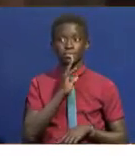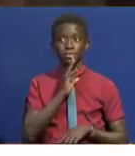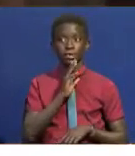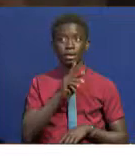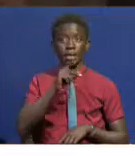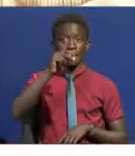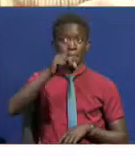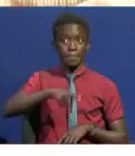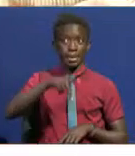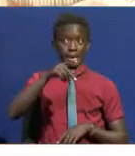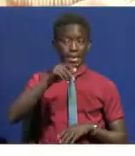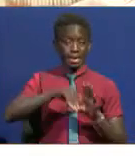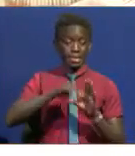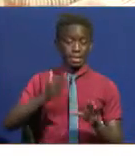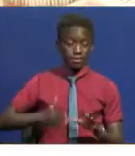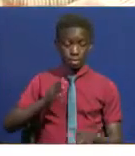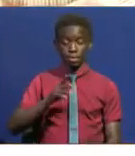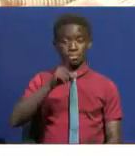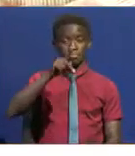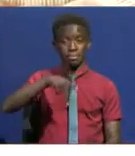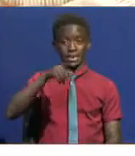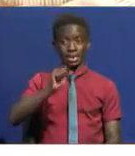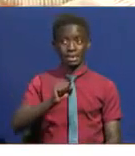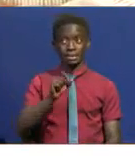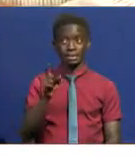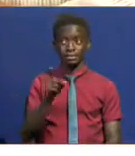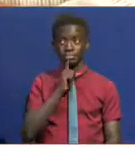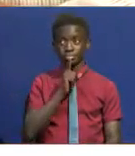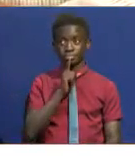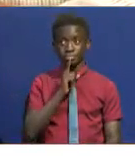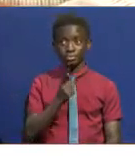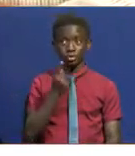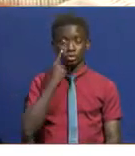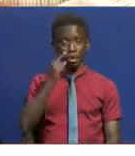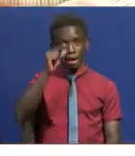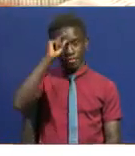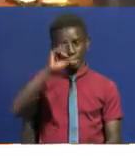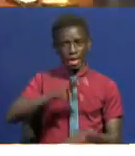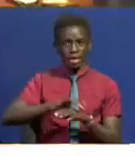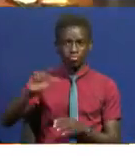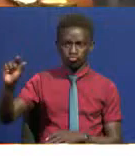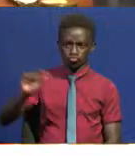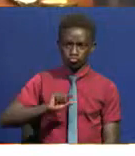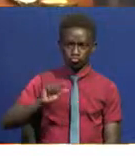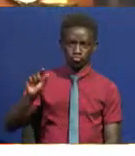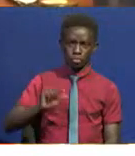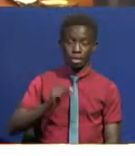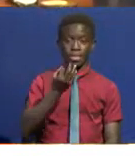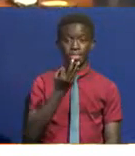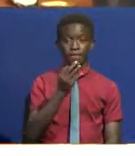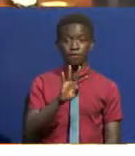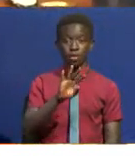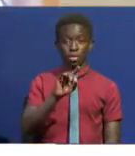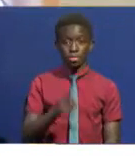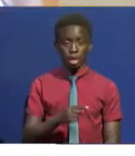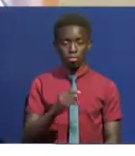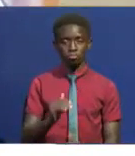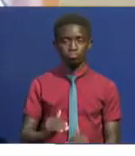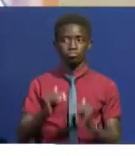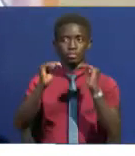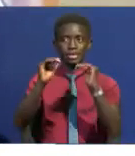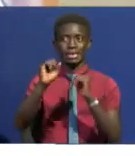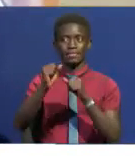Mutari says there has been a spike in the number of households receiving government monthly stipends from 34,000 to 59,000.